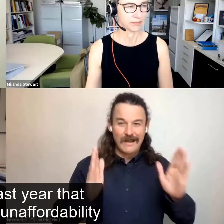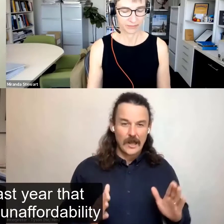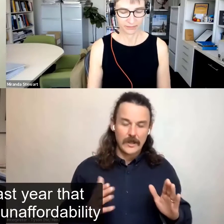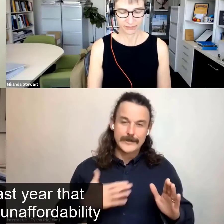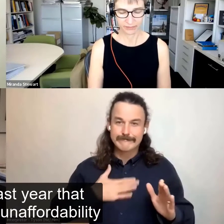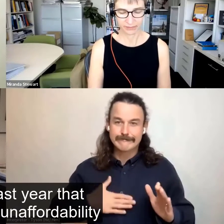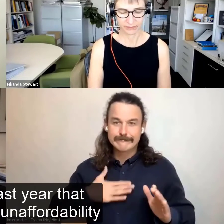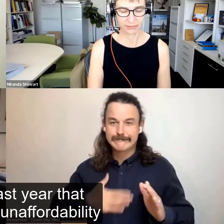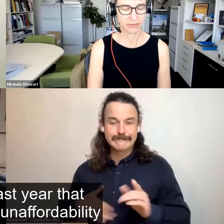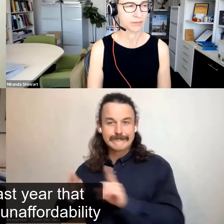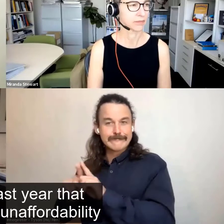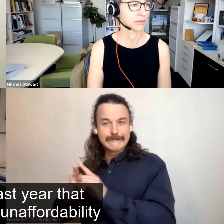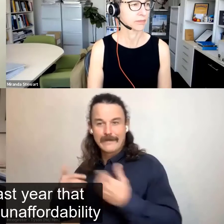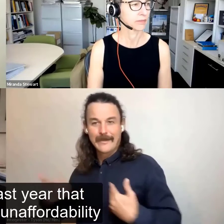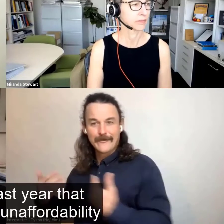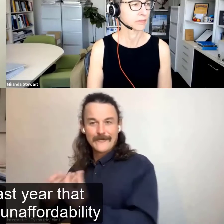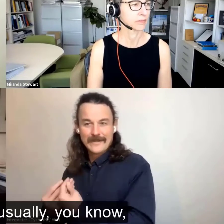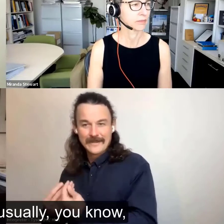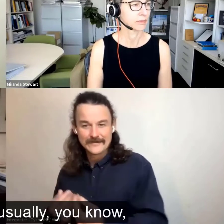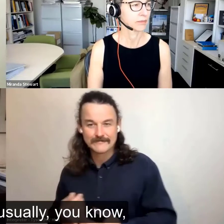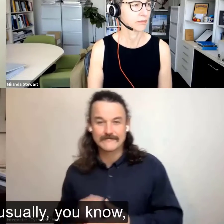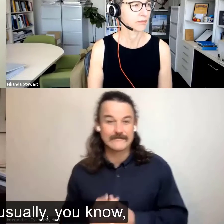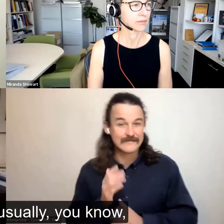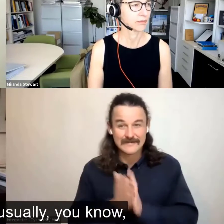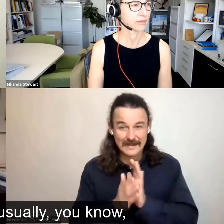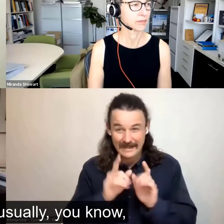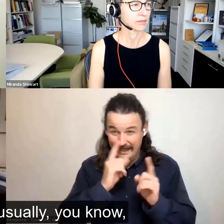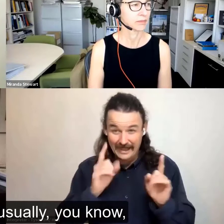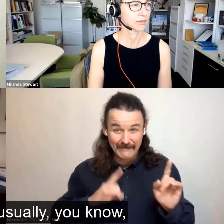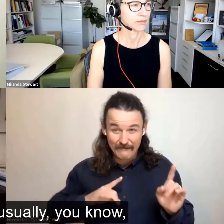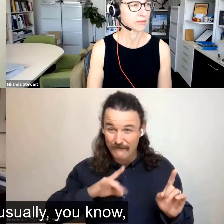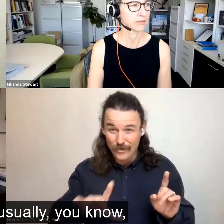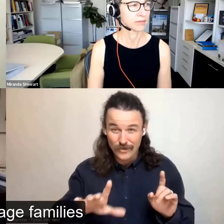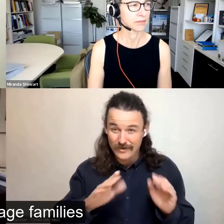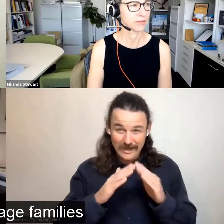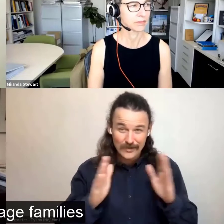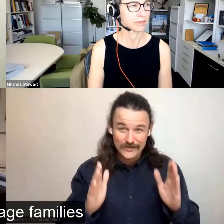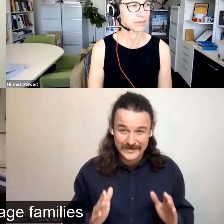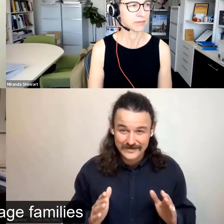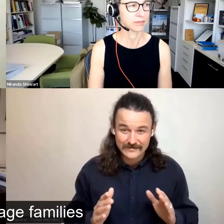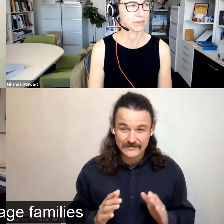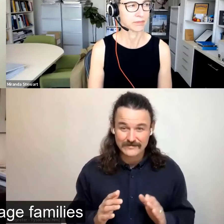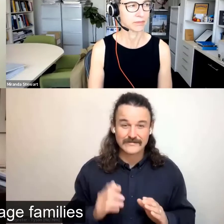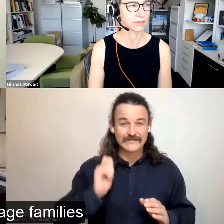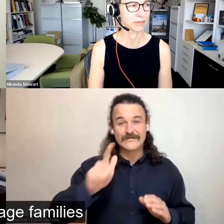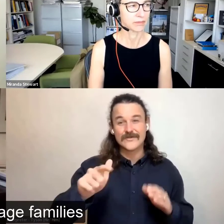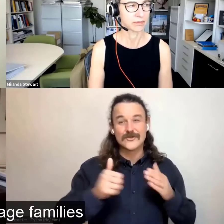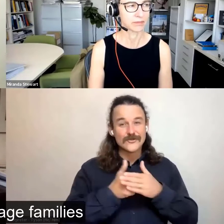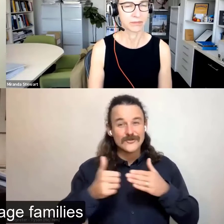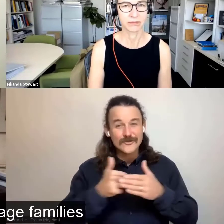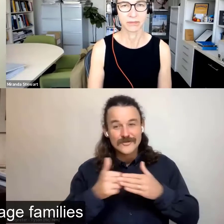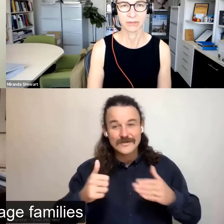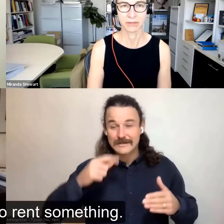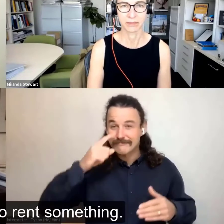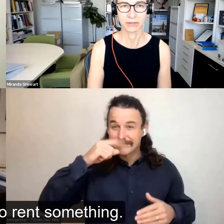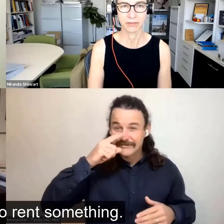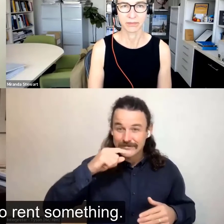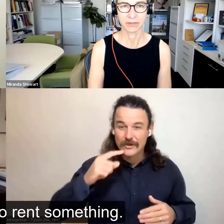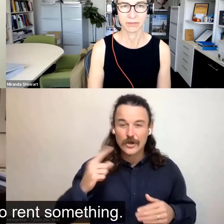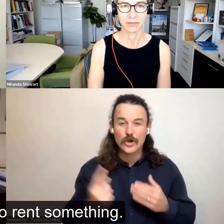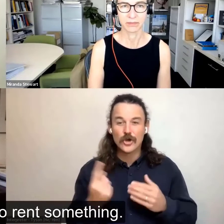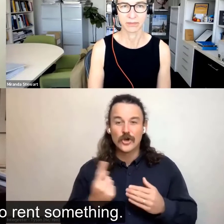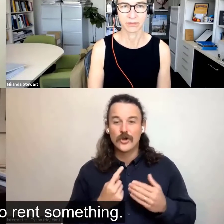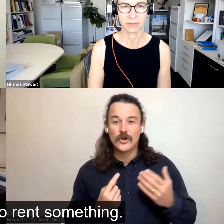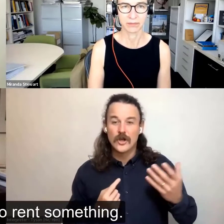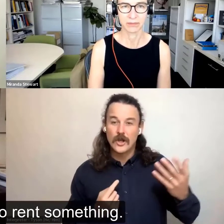that the housing unaffordability in areas where usually, the low wage earner families would be